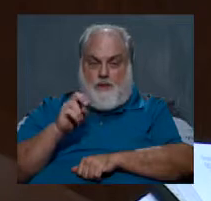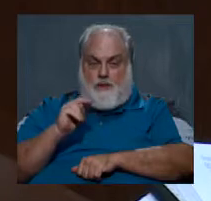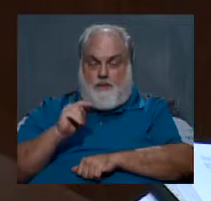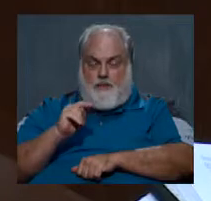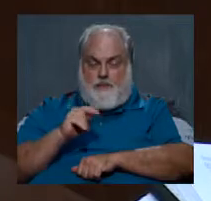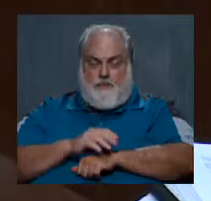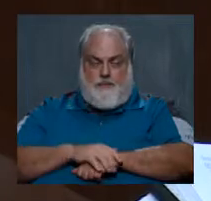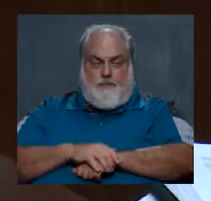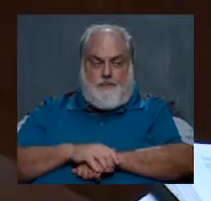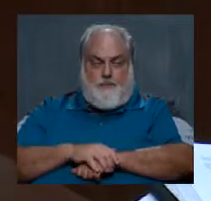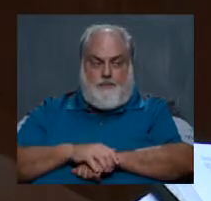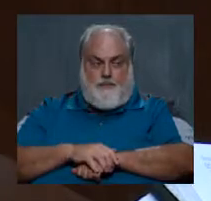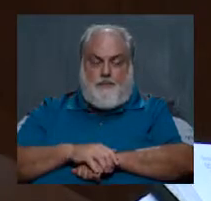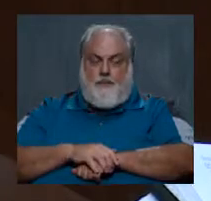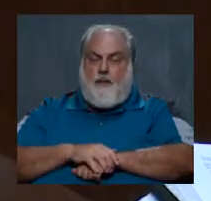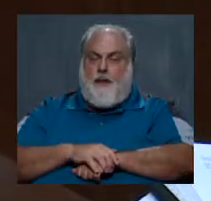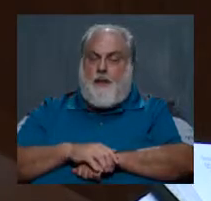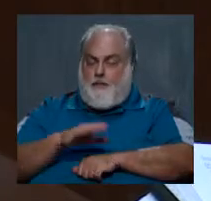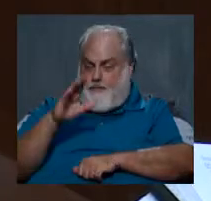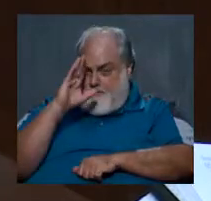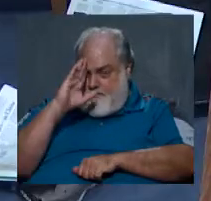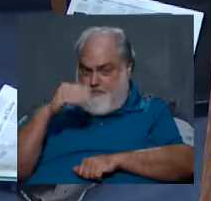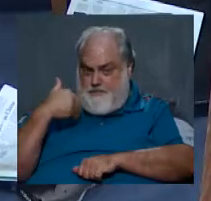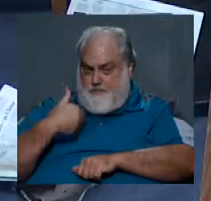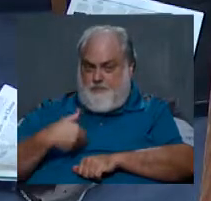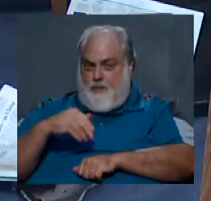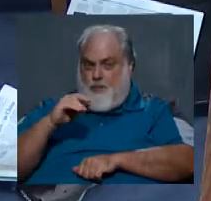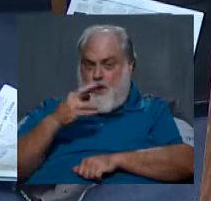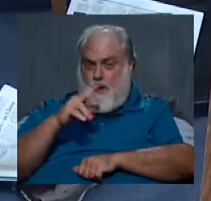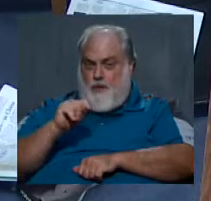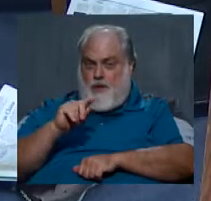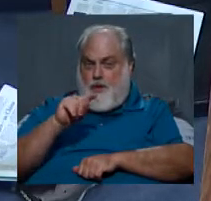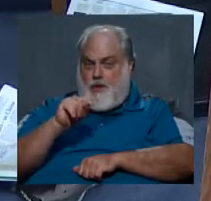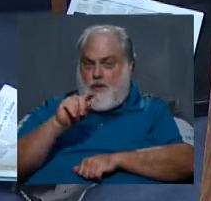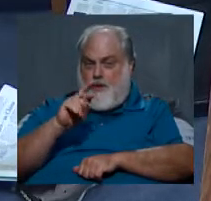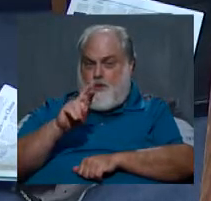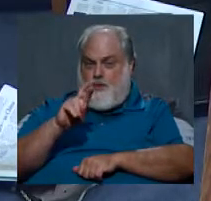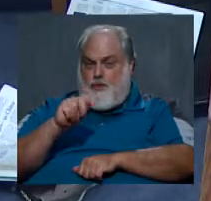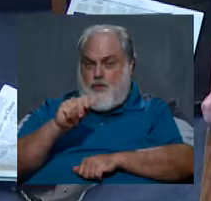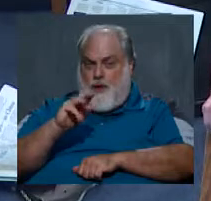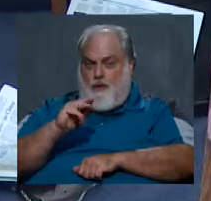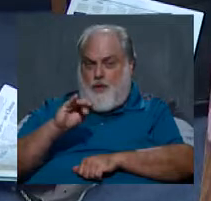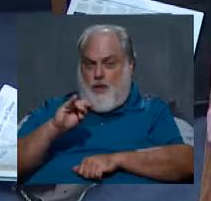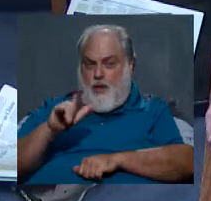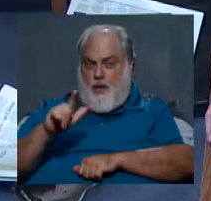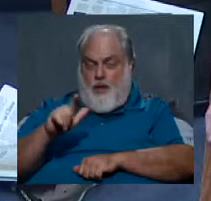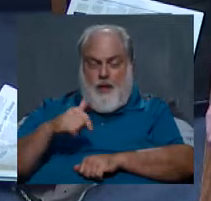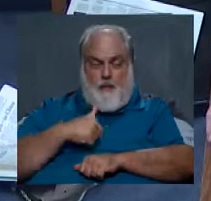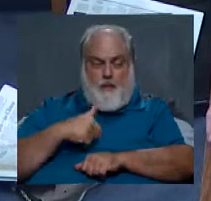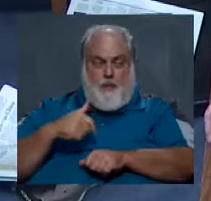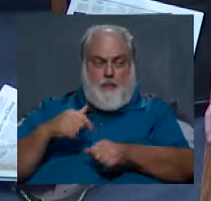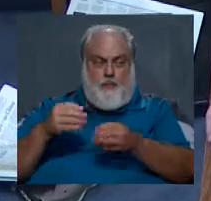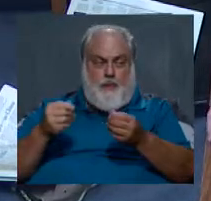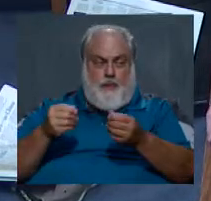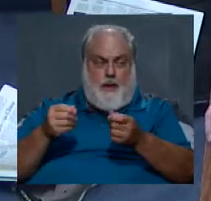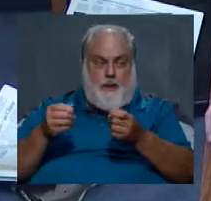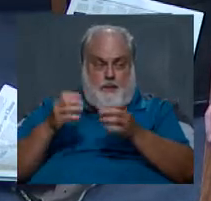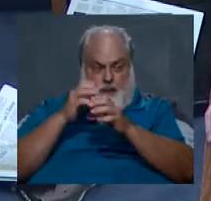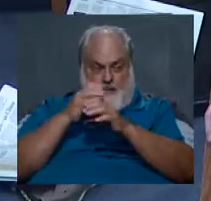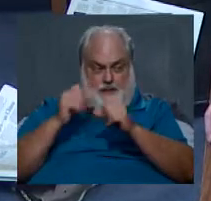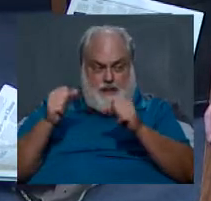Good afternoon. My name is Robert Trammell, and I live in the Pinnacle Valley Court development, and I'm the Property Owner Association